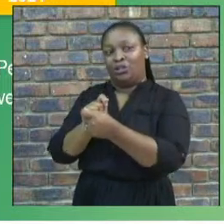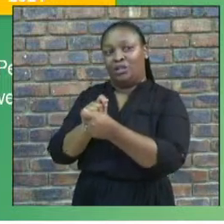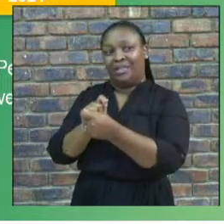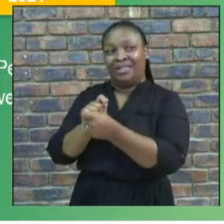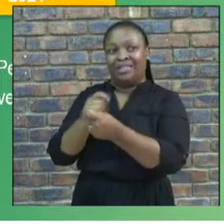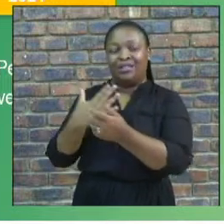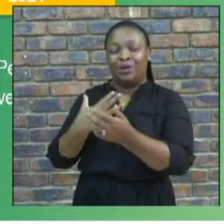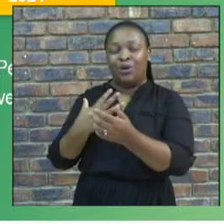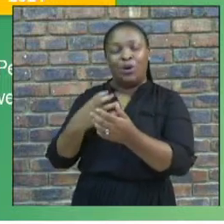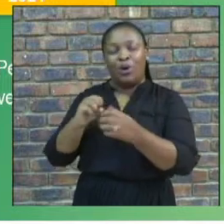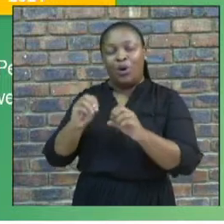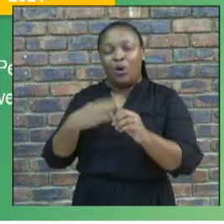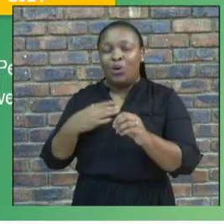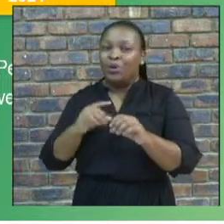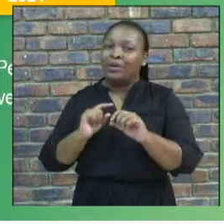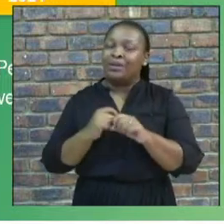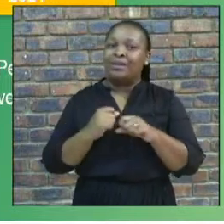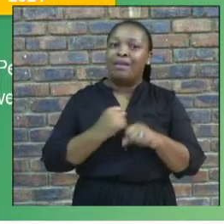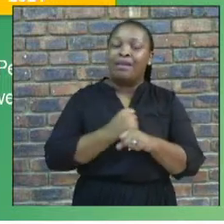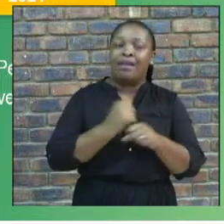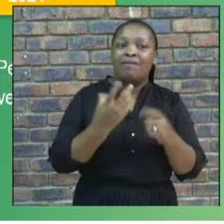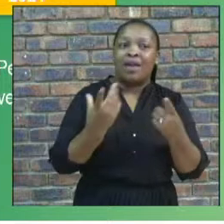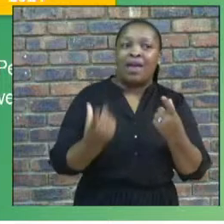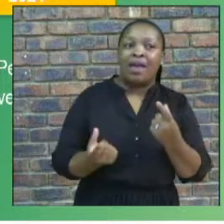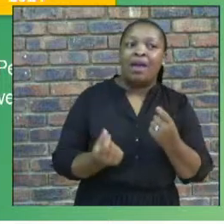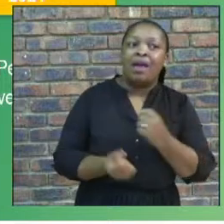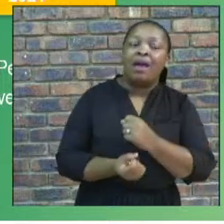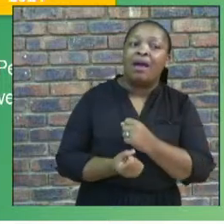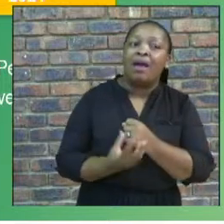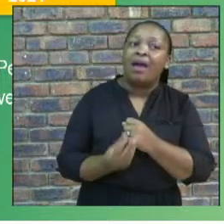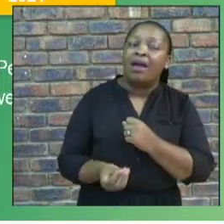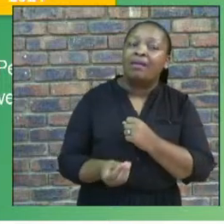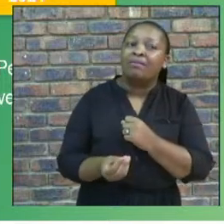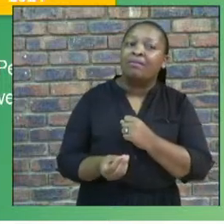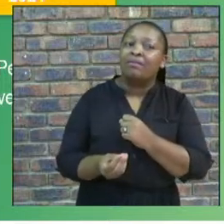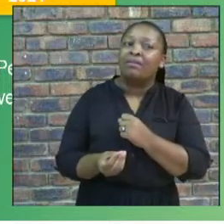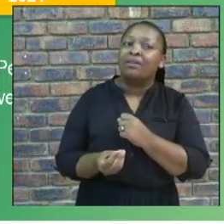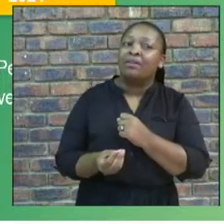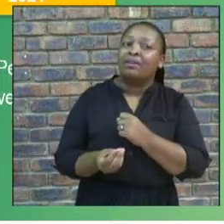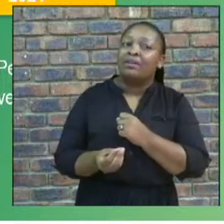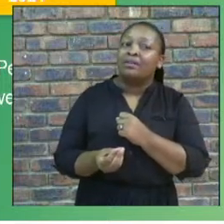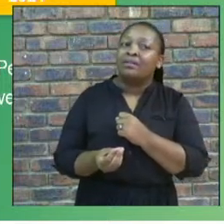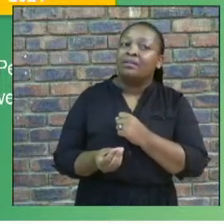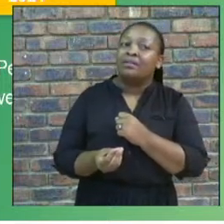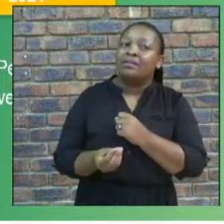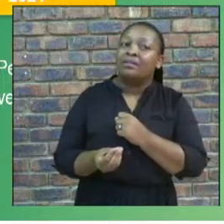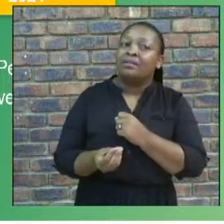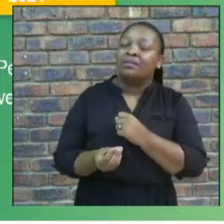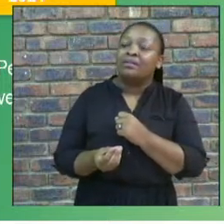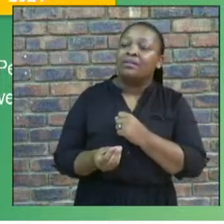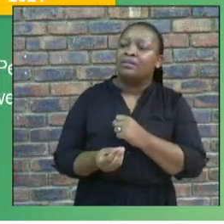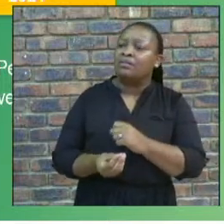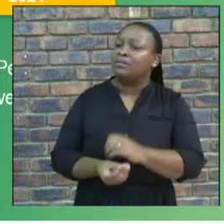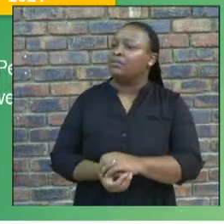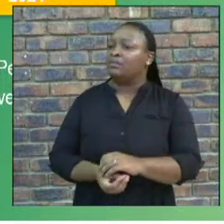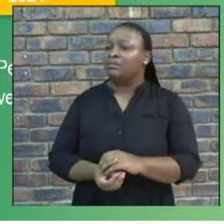dedicated provision for the oil and gas. Then in